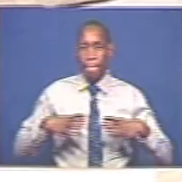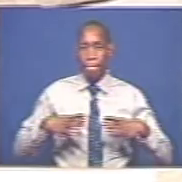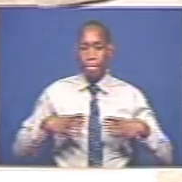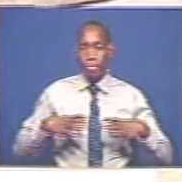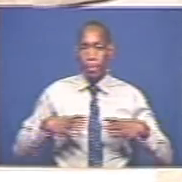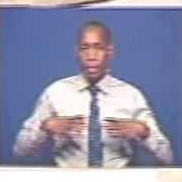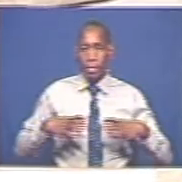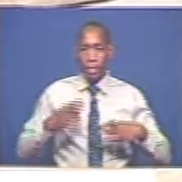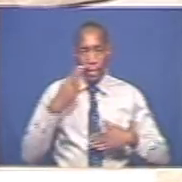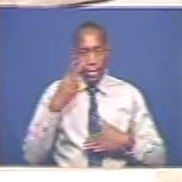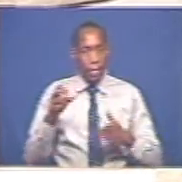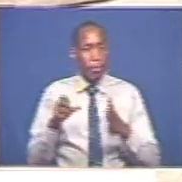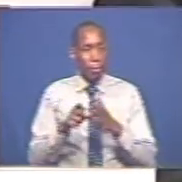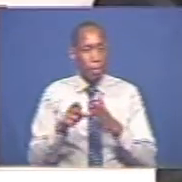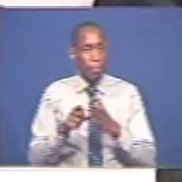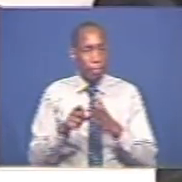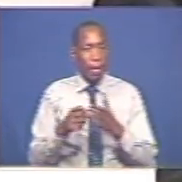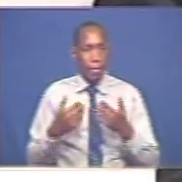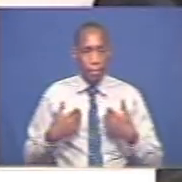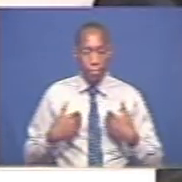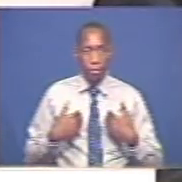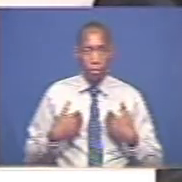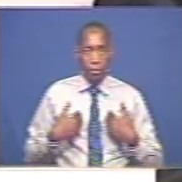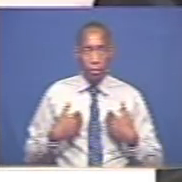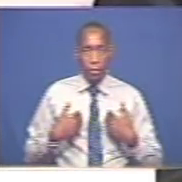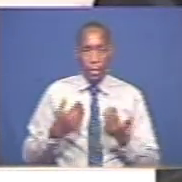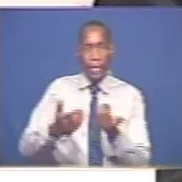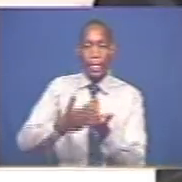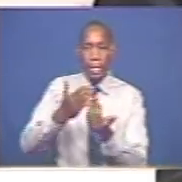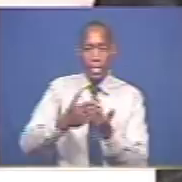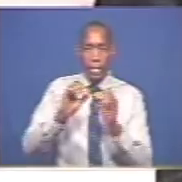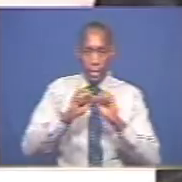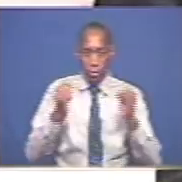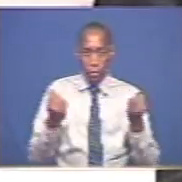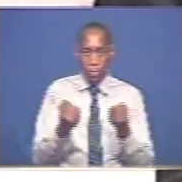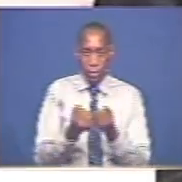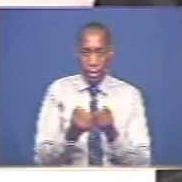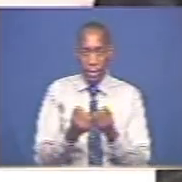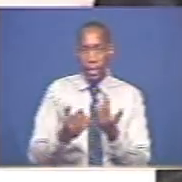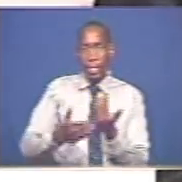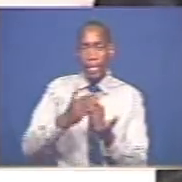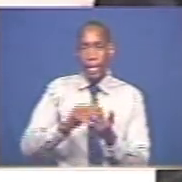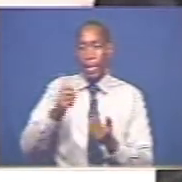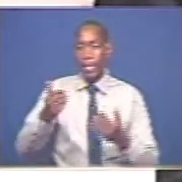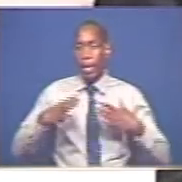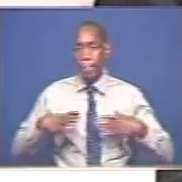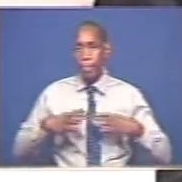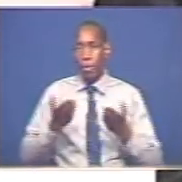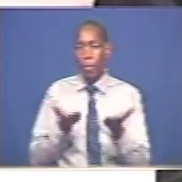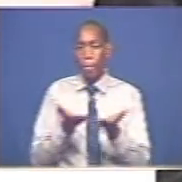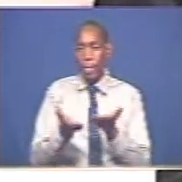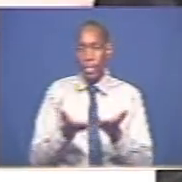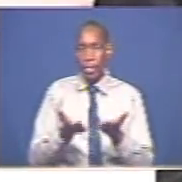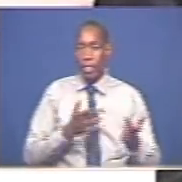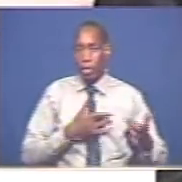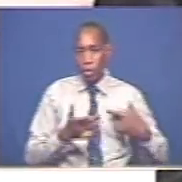that something is not going right. Mm. That's what I'm calling caring society. Mm. Mm. We need to mind other people's business mm. as far as